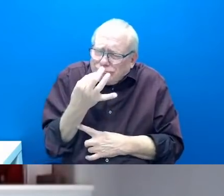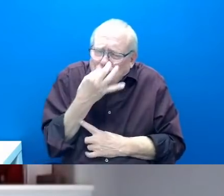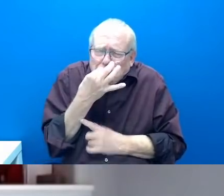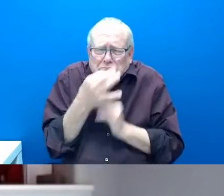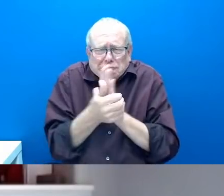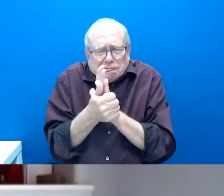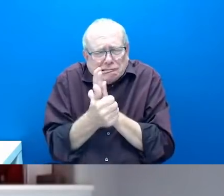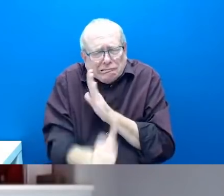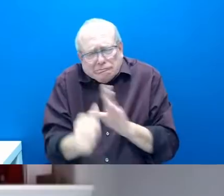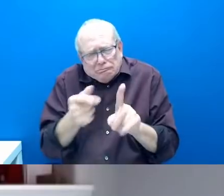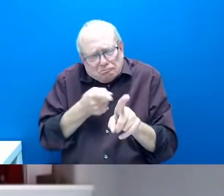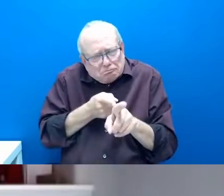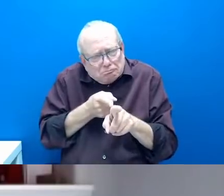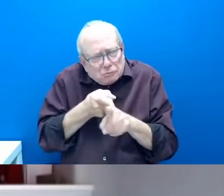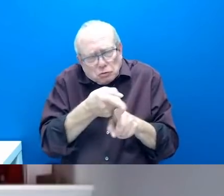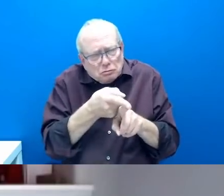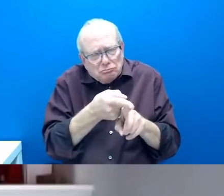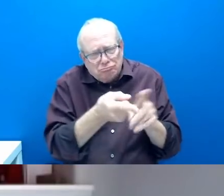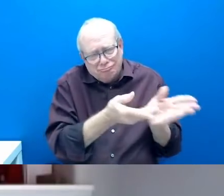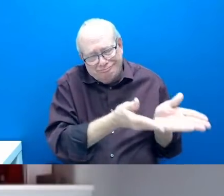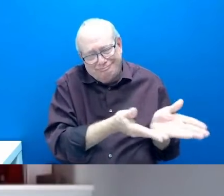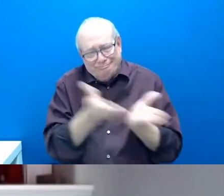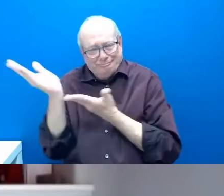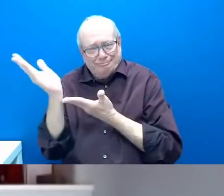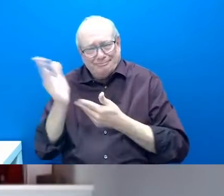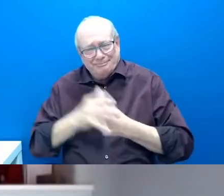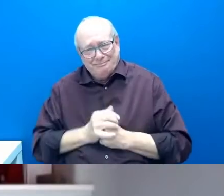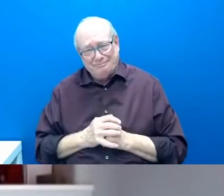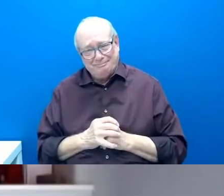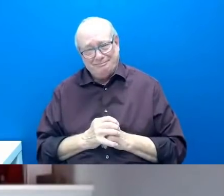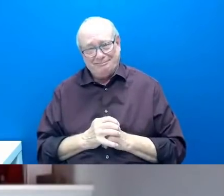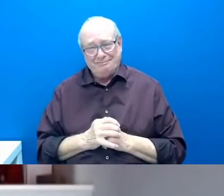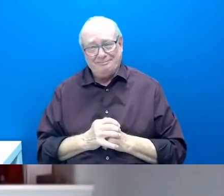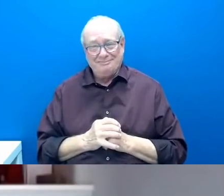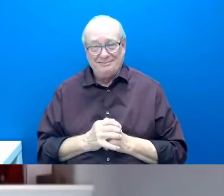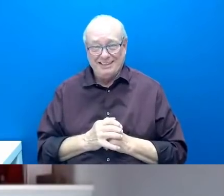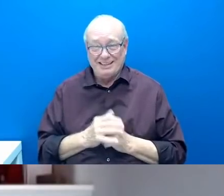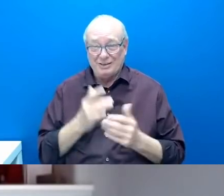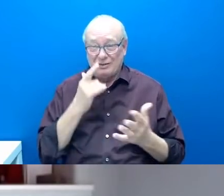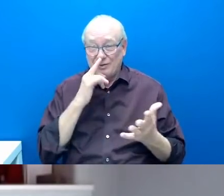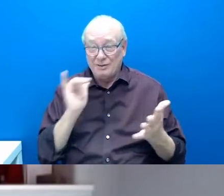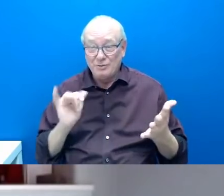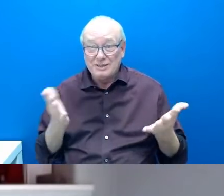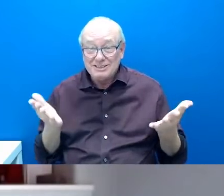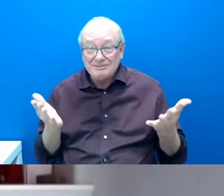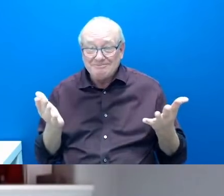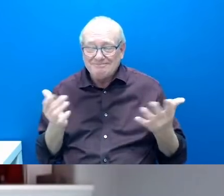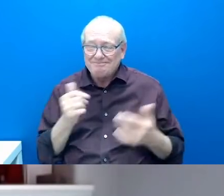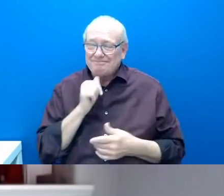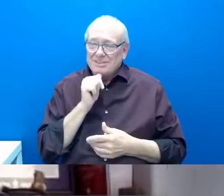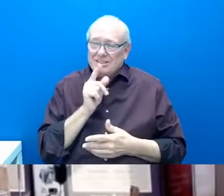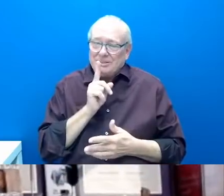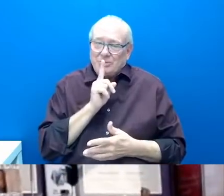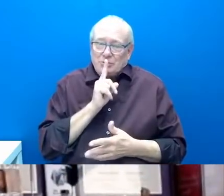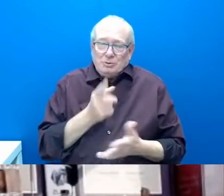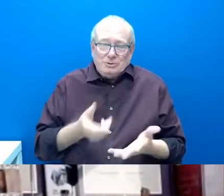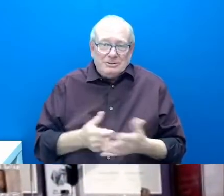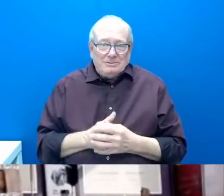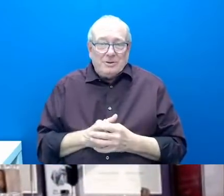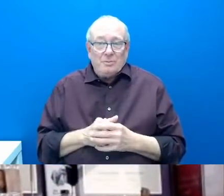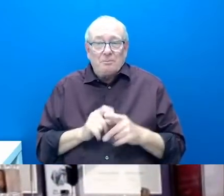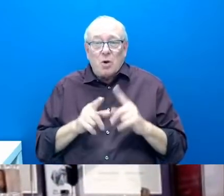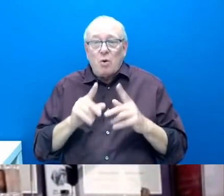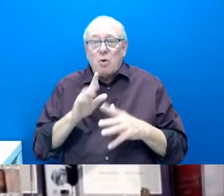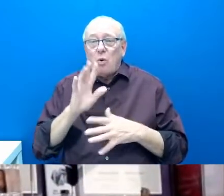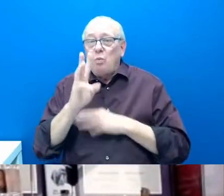used commodity. So I'm not sure how that would look. I mean, there's certainly been other places in the world in prior